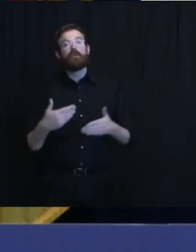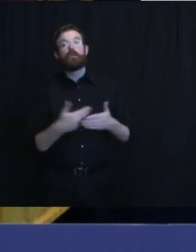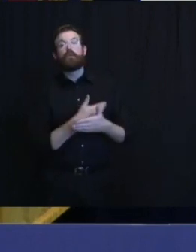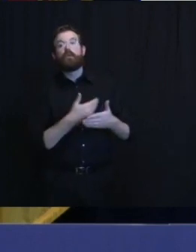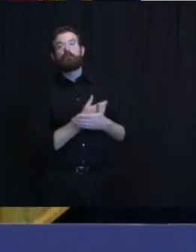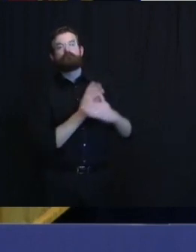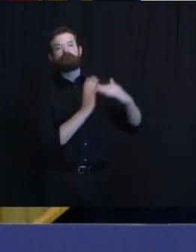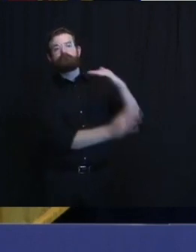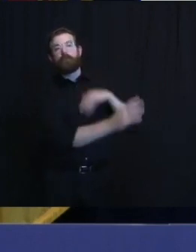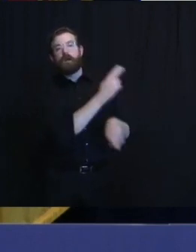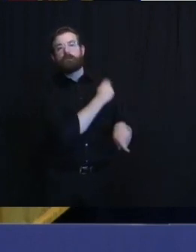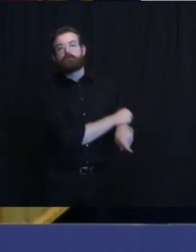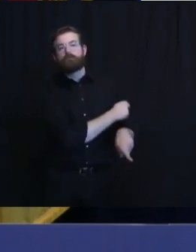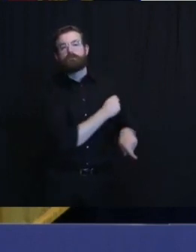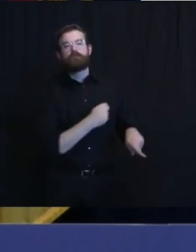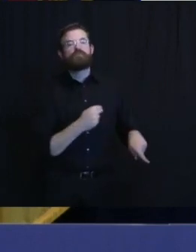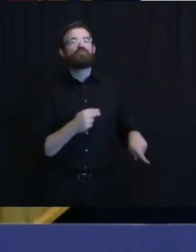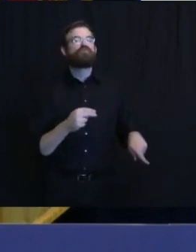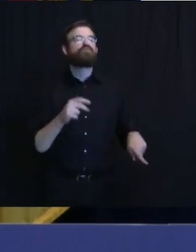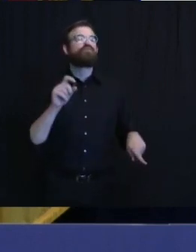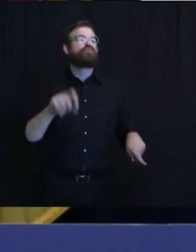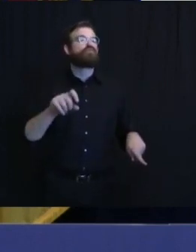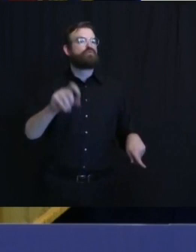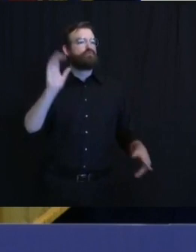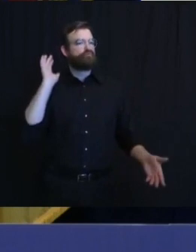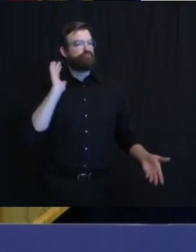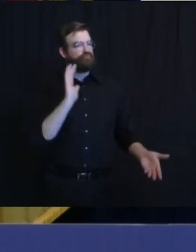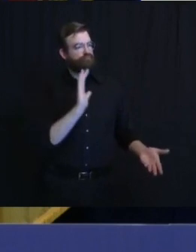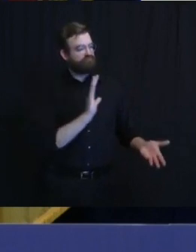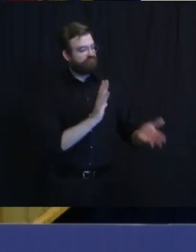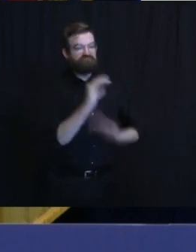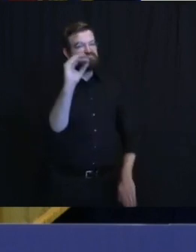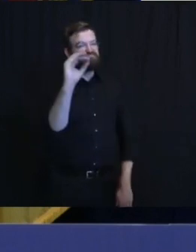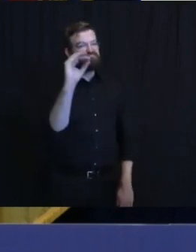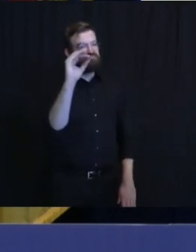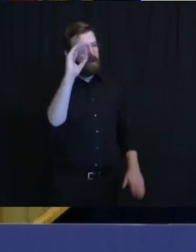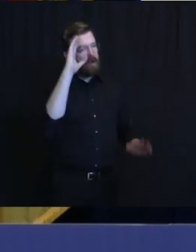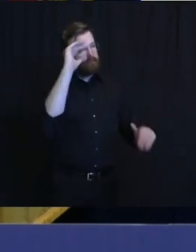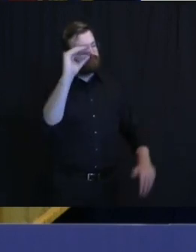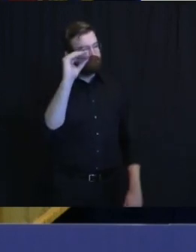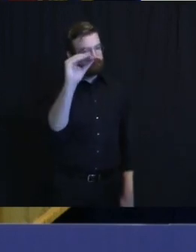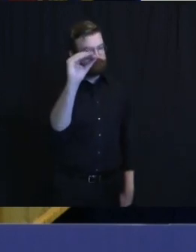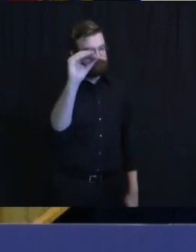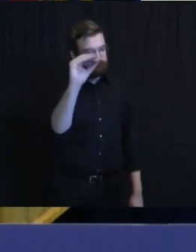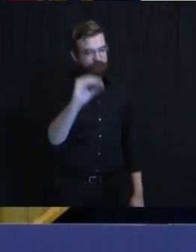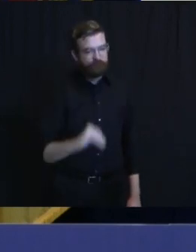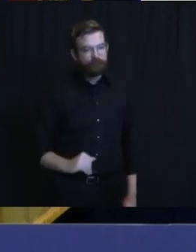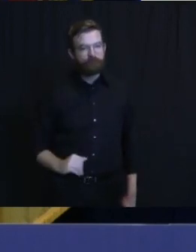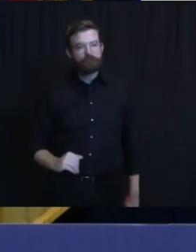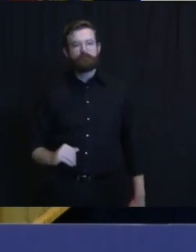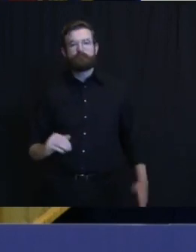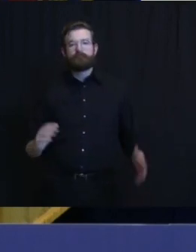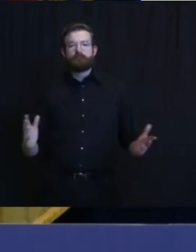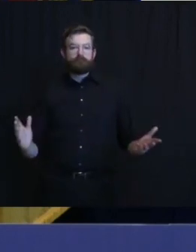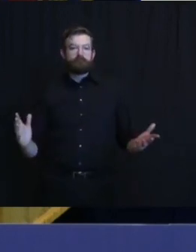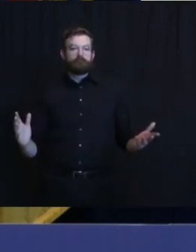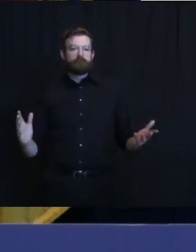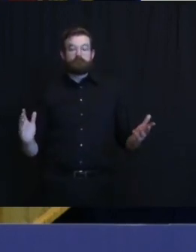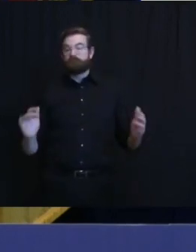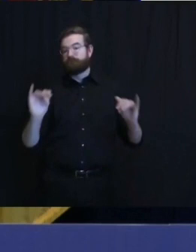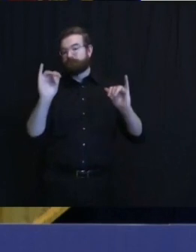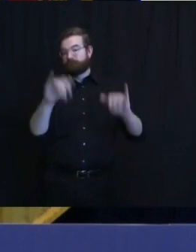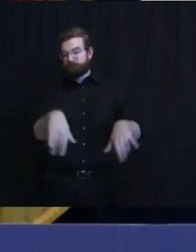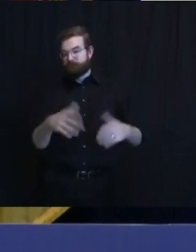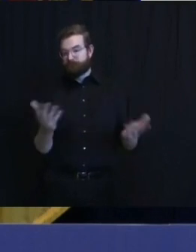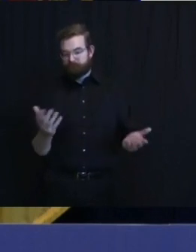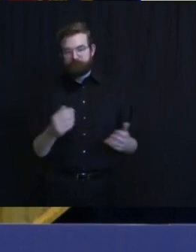And I think our collective view, without putting words in your mouth, is we need to sort of be in that kind of steady state for a period